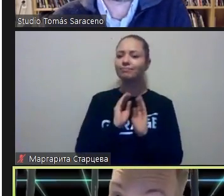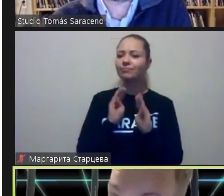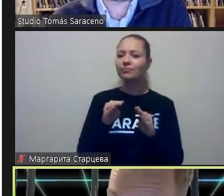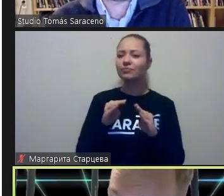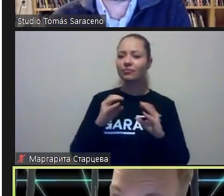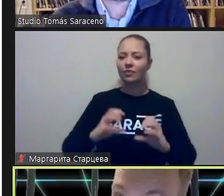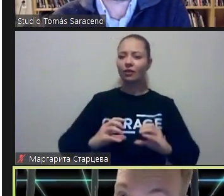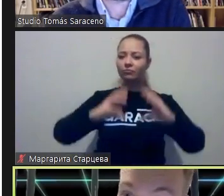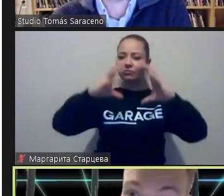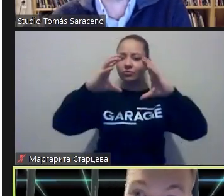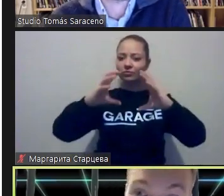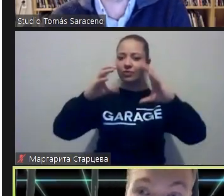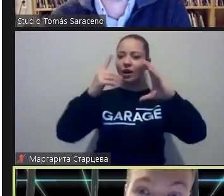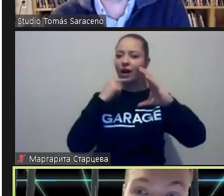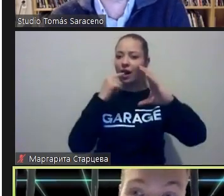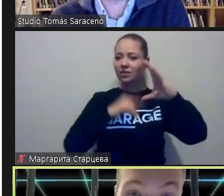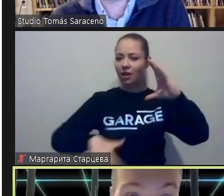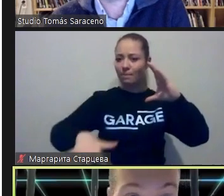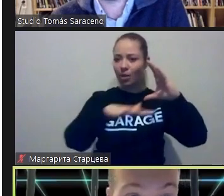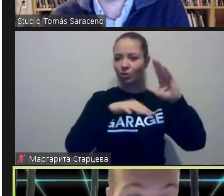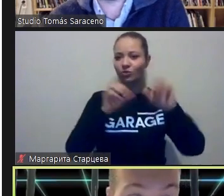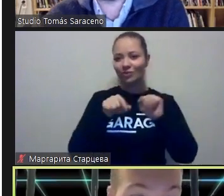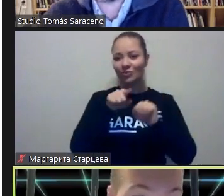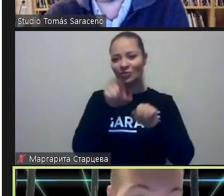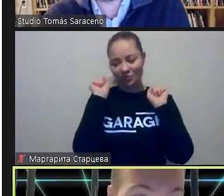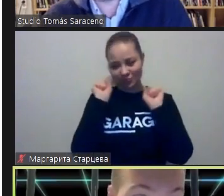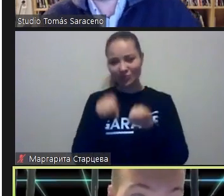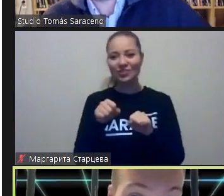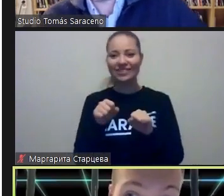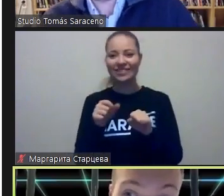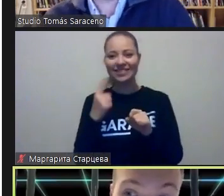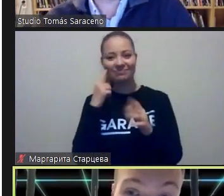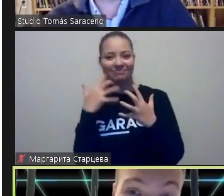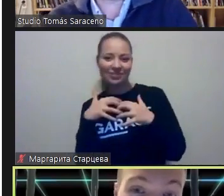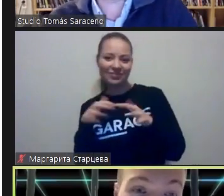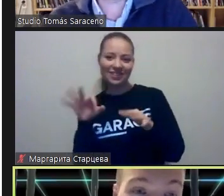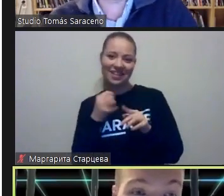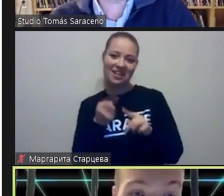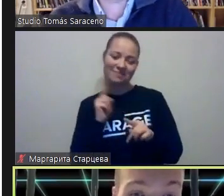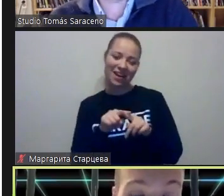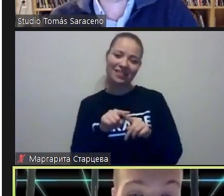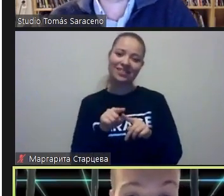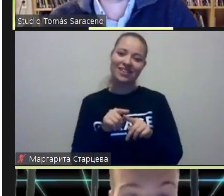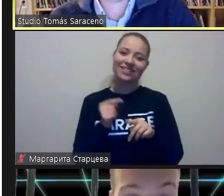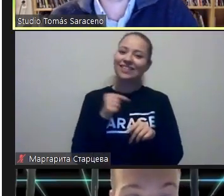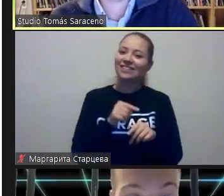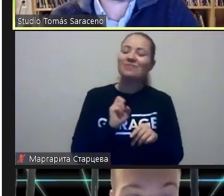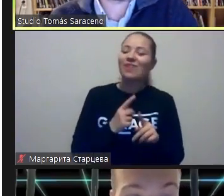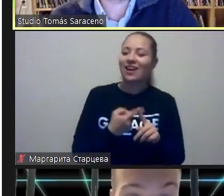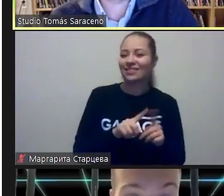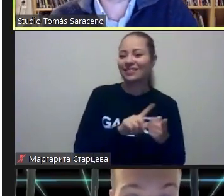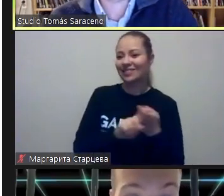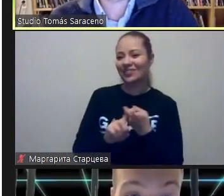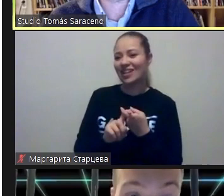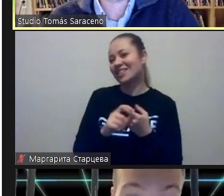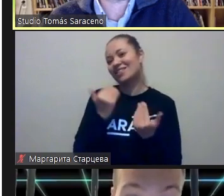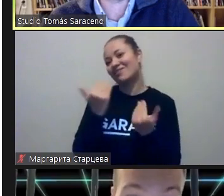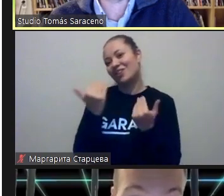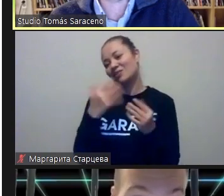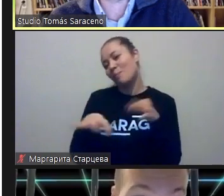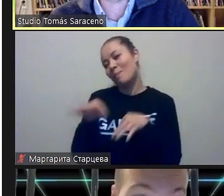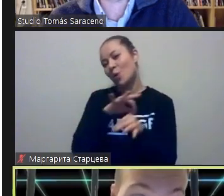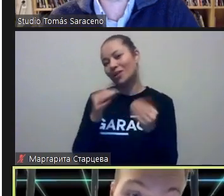install a floating sphere on the Red Square. Could you tell us a little bit more about this and its links